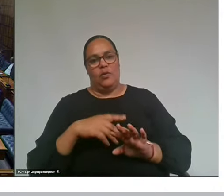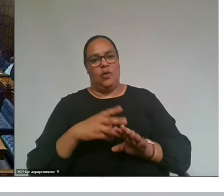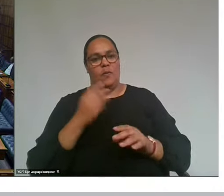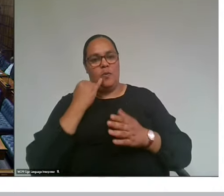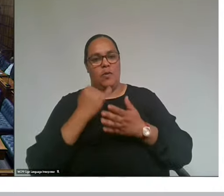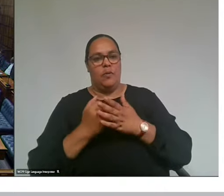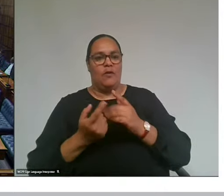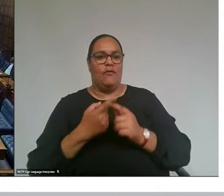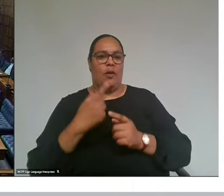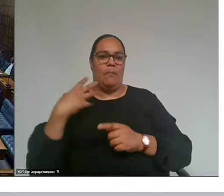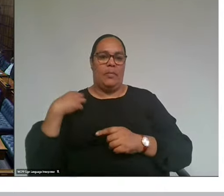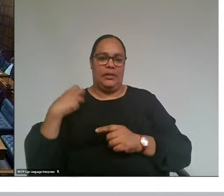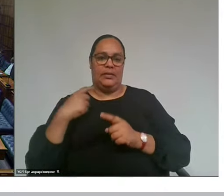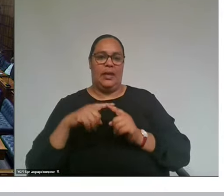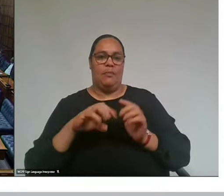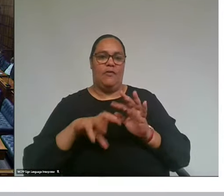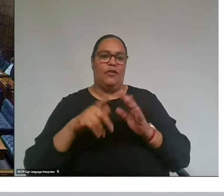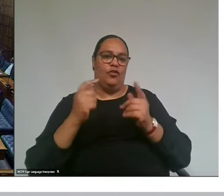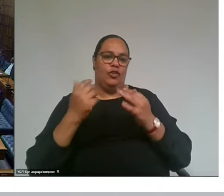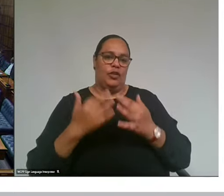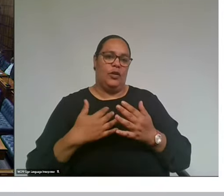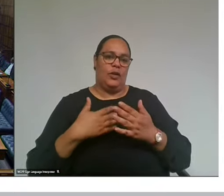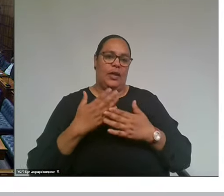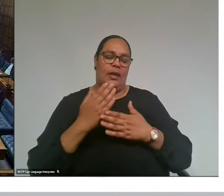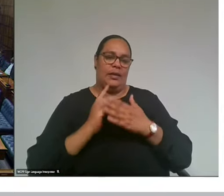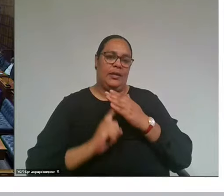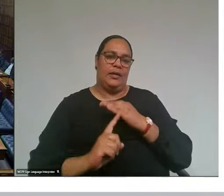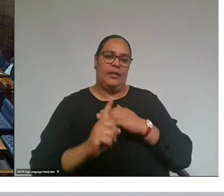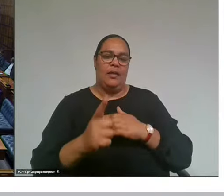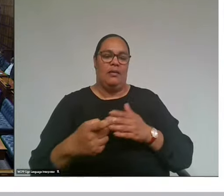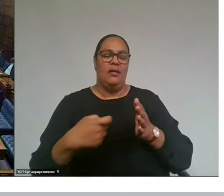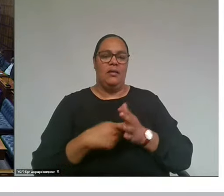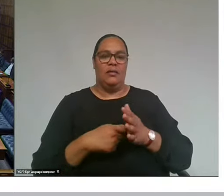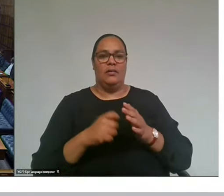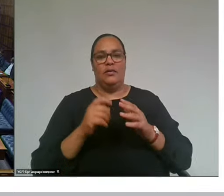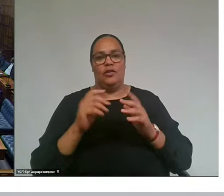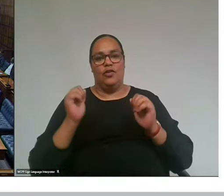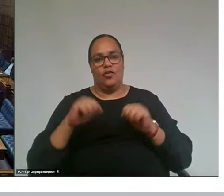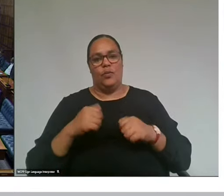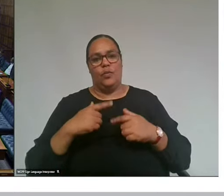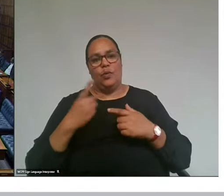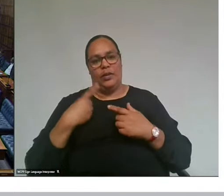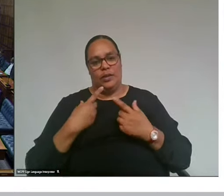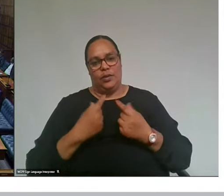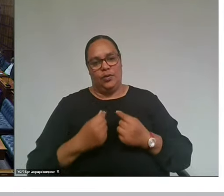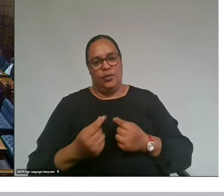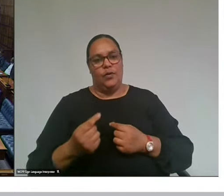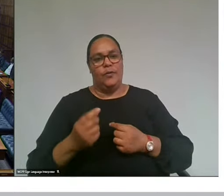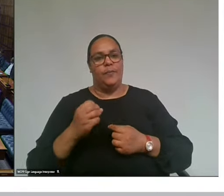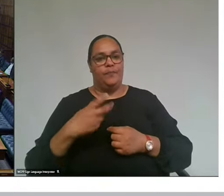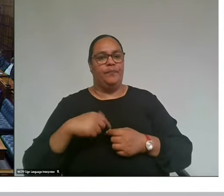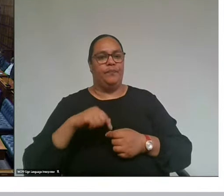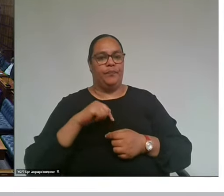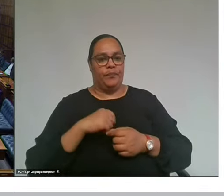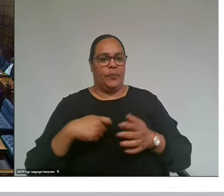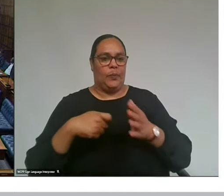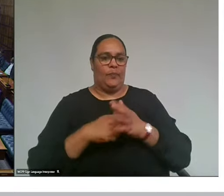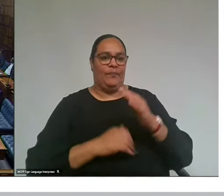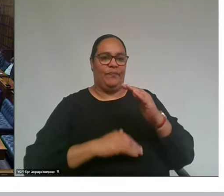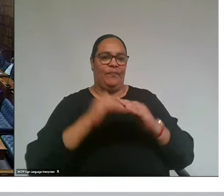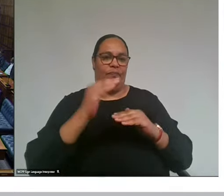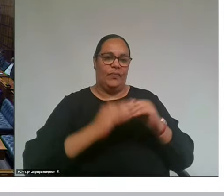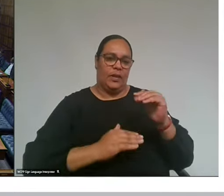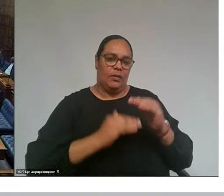from the minister and provincial treasury to enter into that purchase agreement so we did um we we bought that